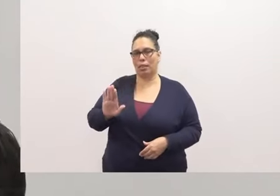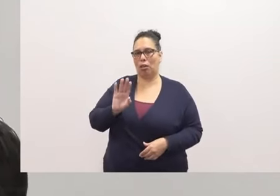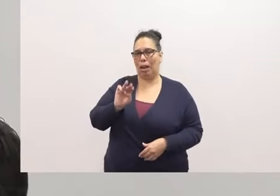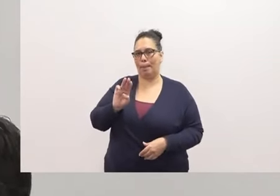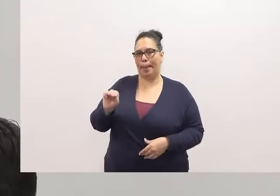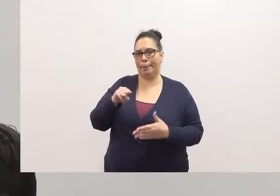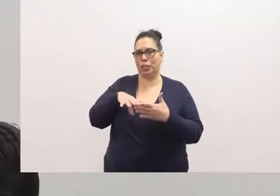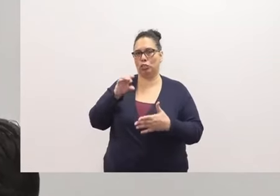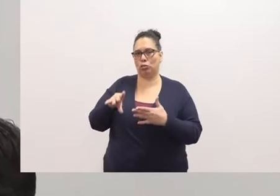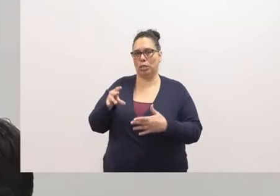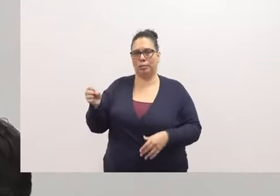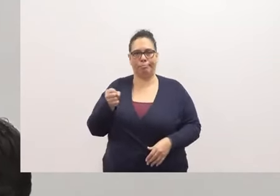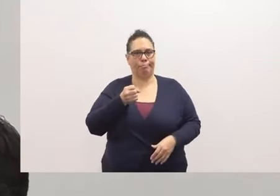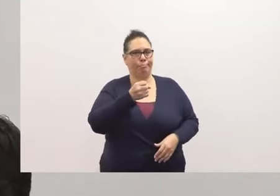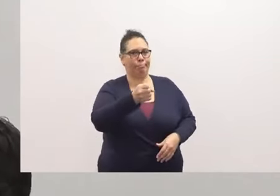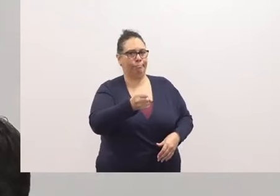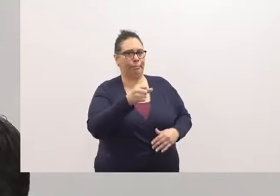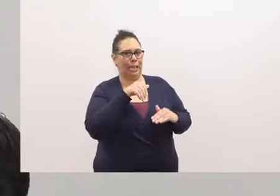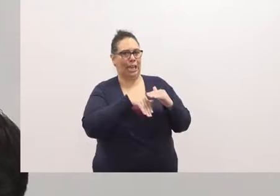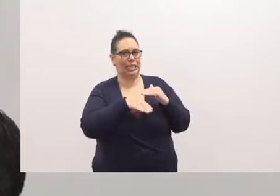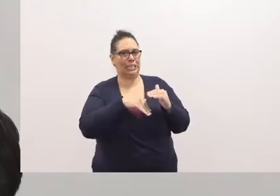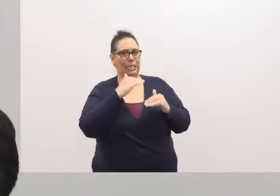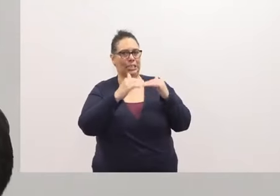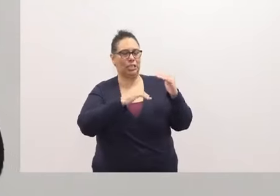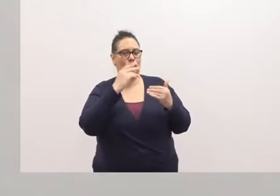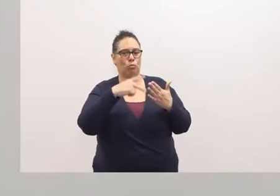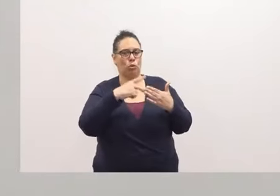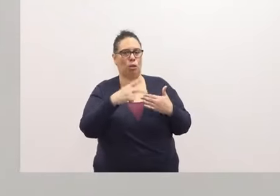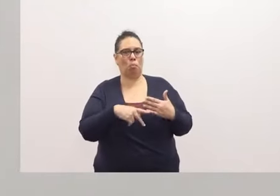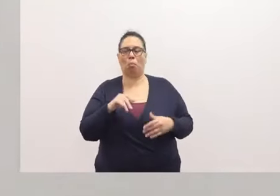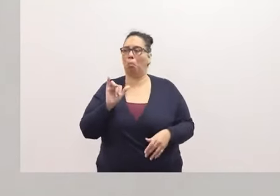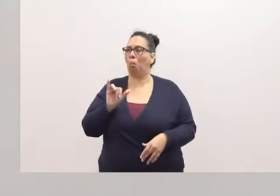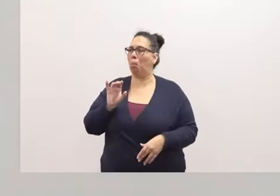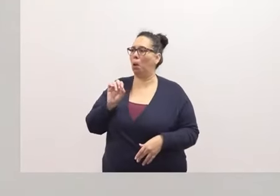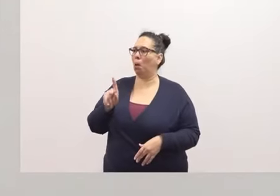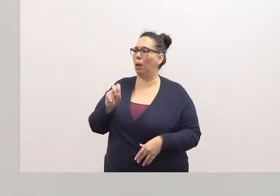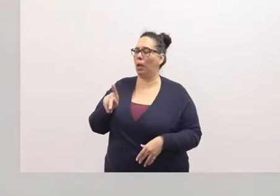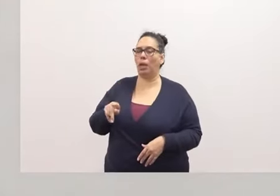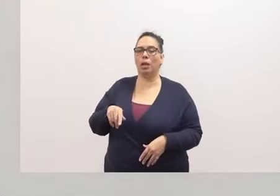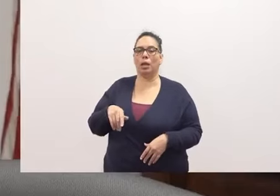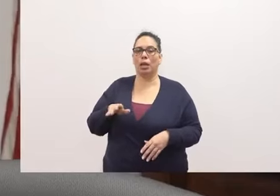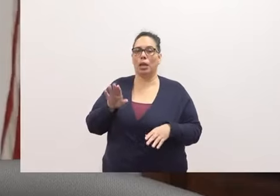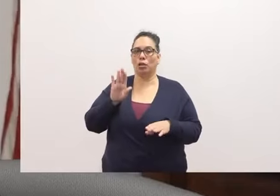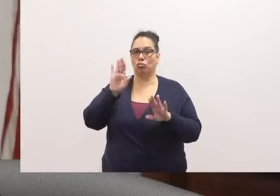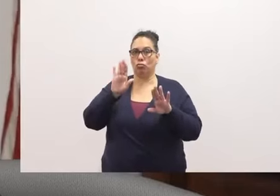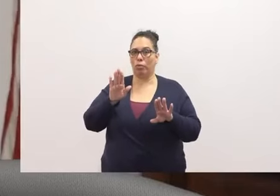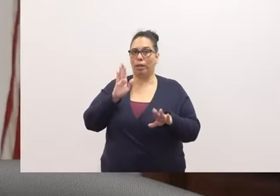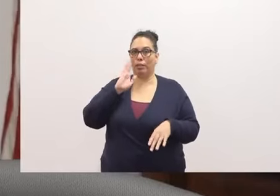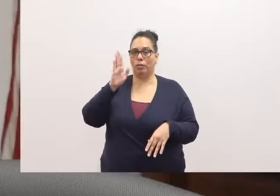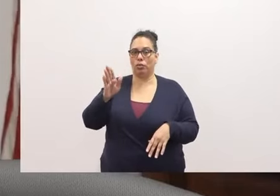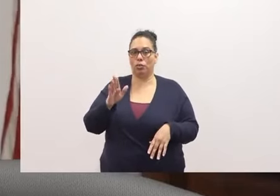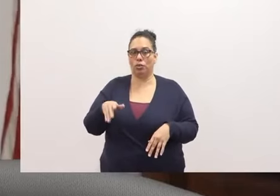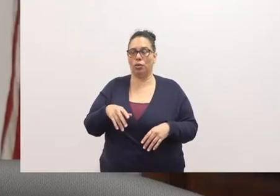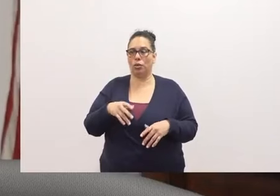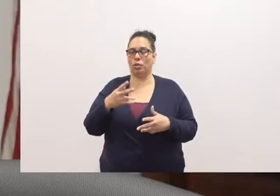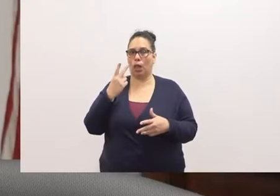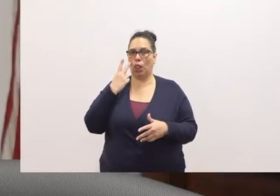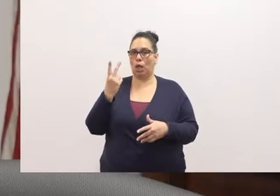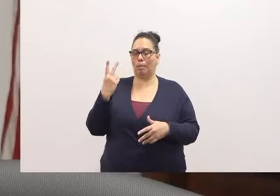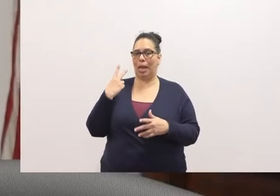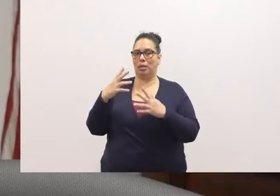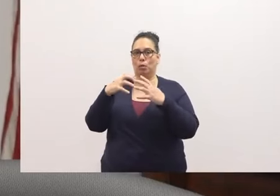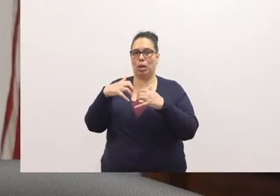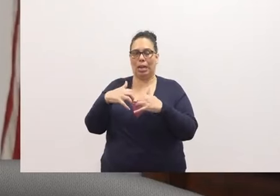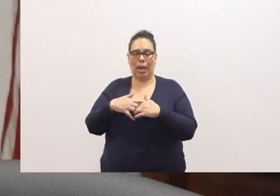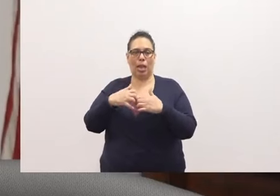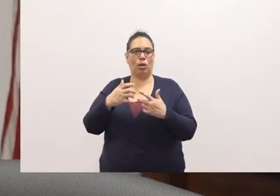MM students are now accessing an accelerated program. Okay. It again, great for our future when we look back at it to sort of get the breakdown